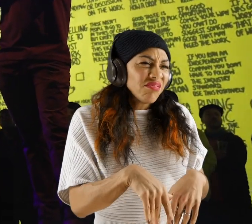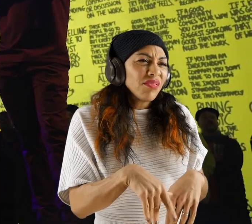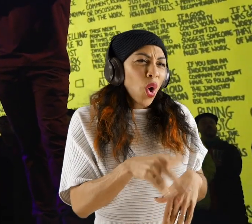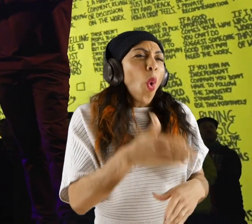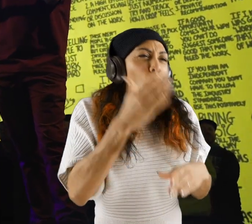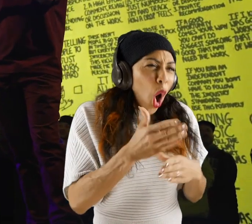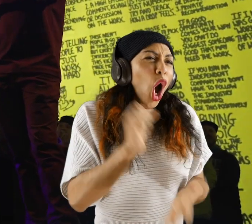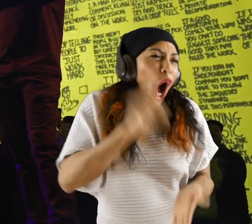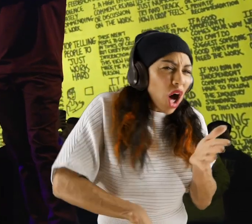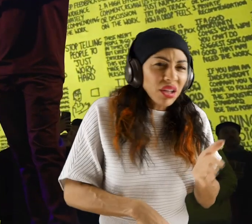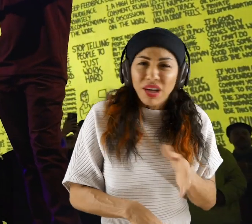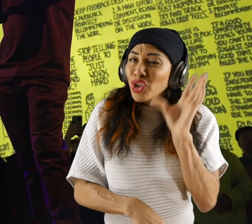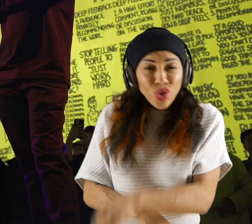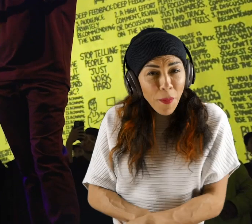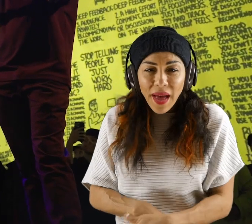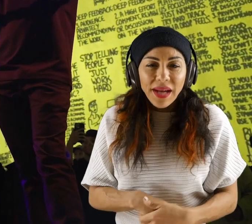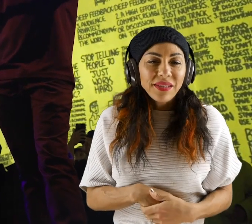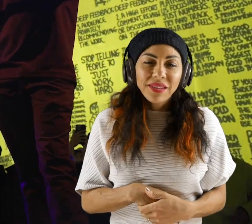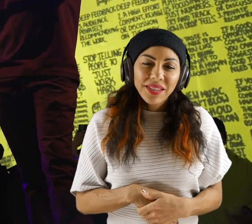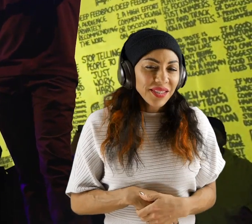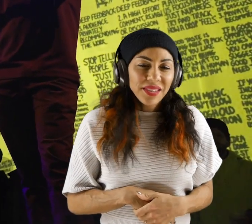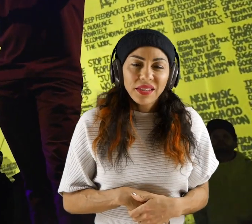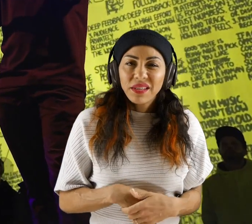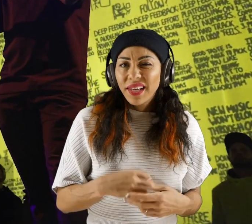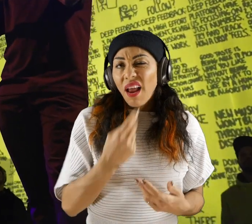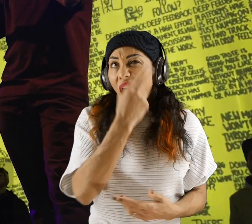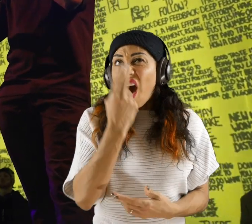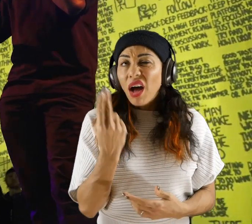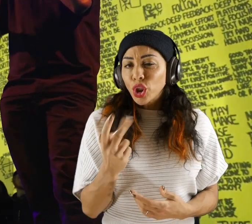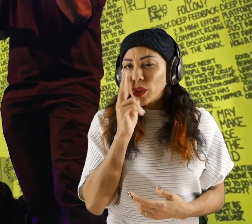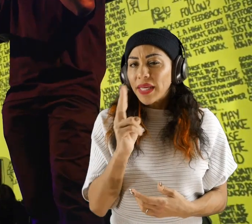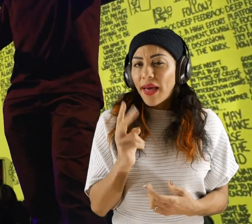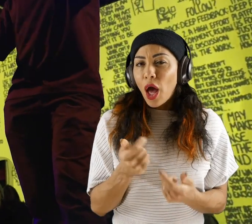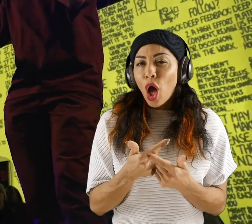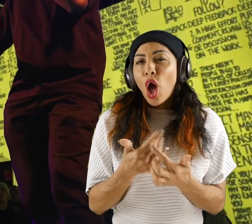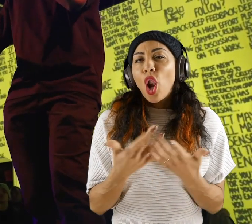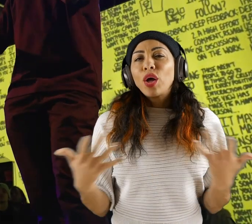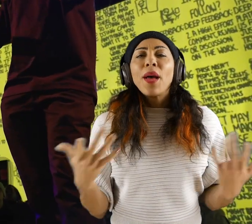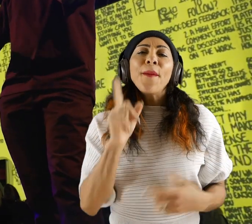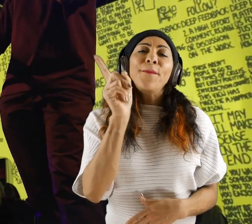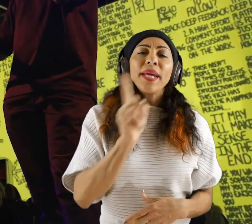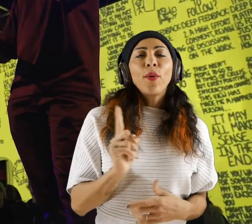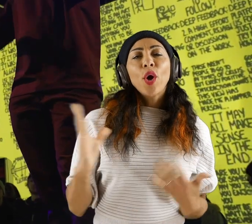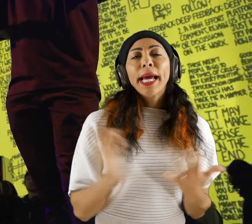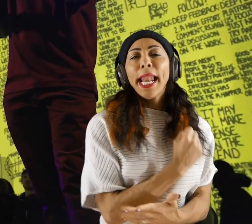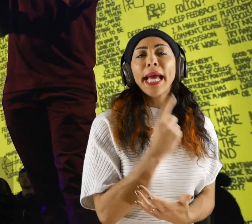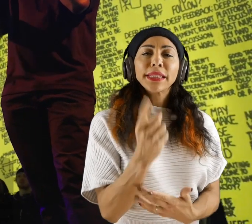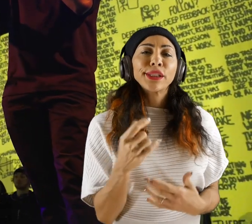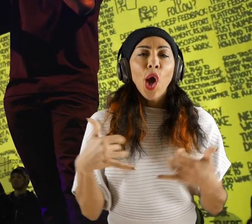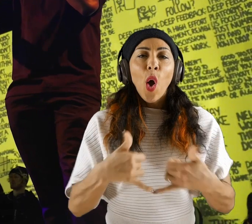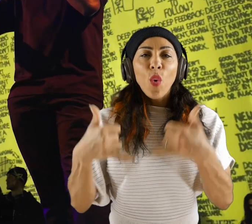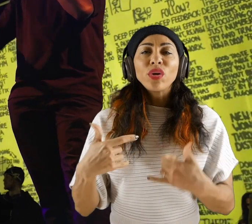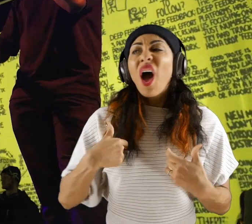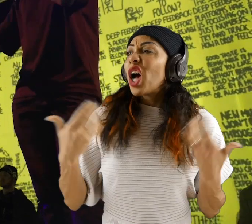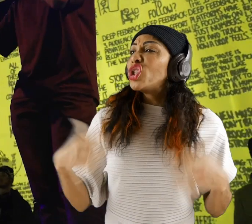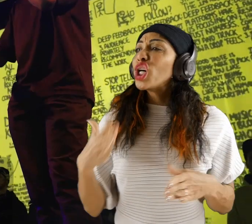kind of platitudes in, you know, art, when you see like people collect awards, they're like, I just worked hard. Bollocks, bruv. You were supported